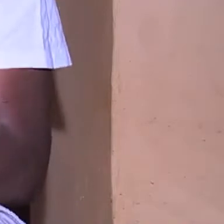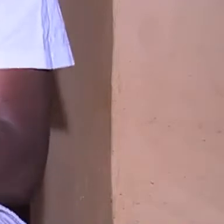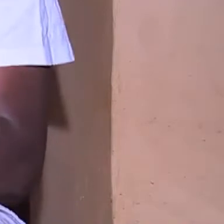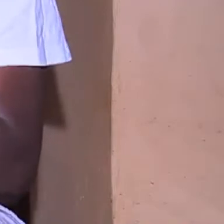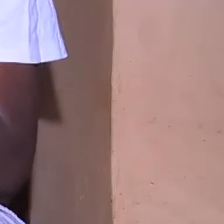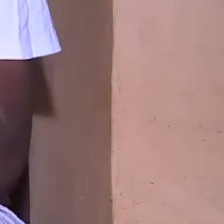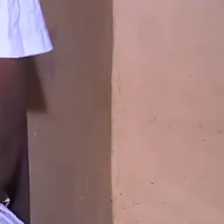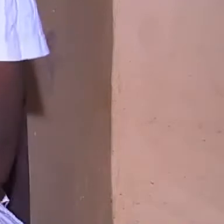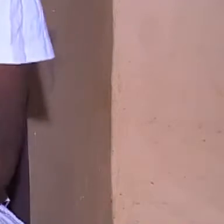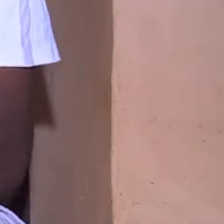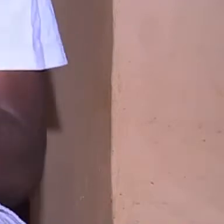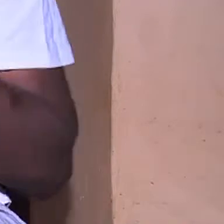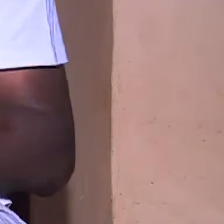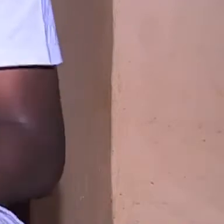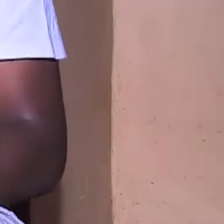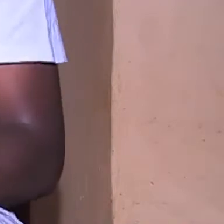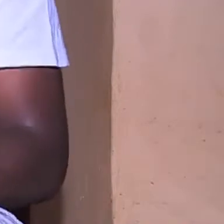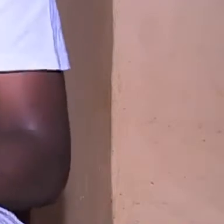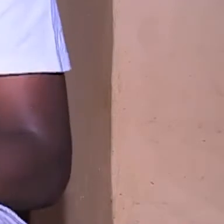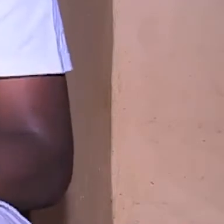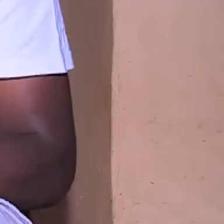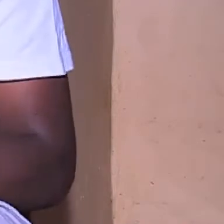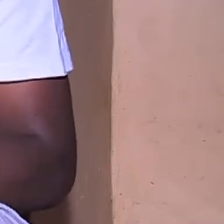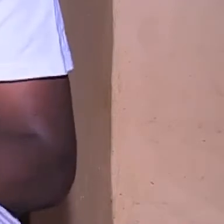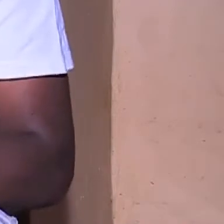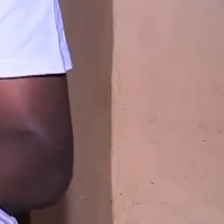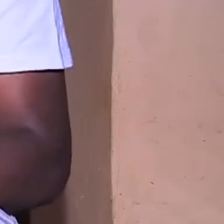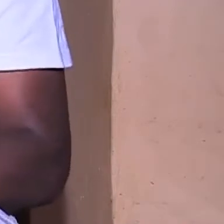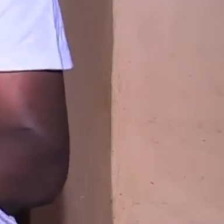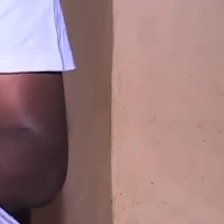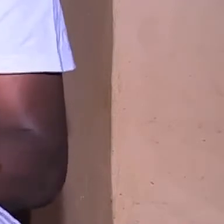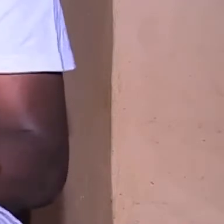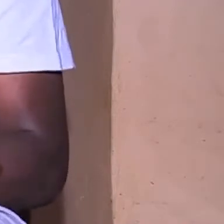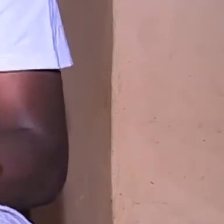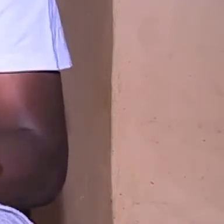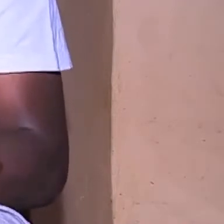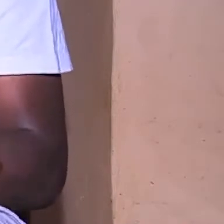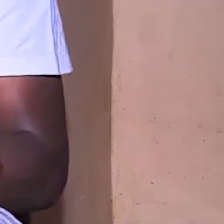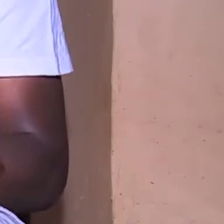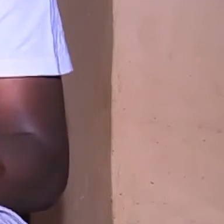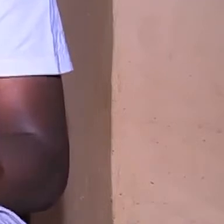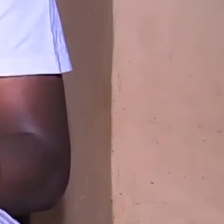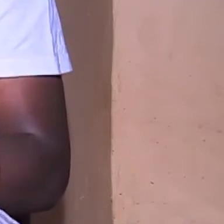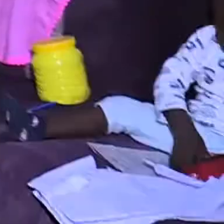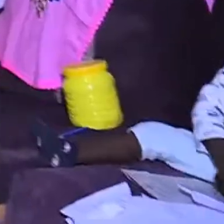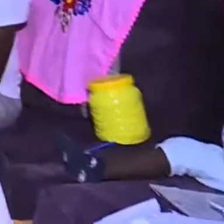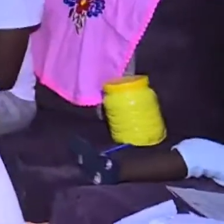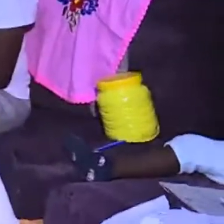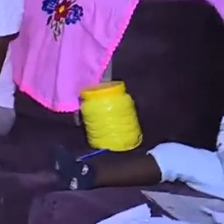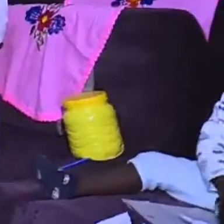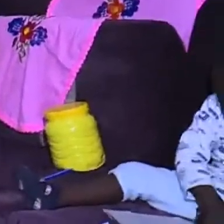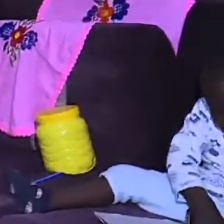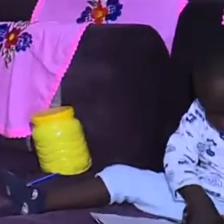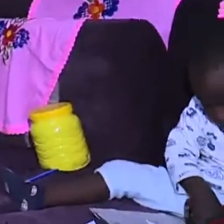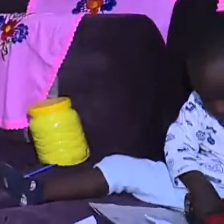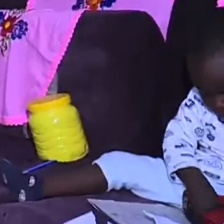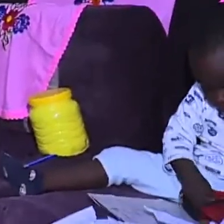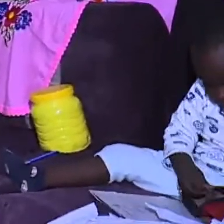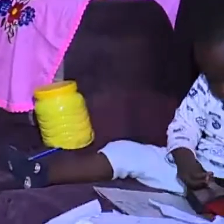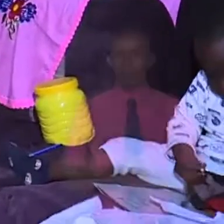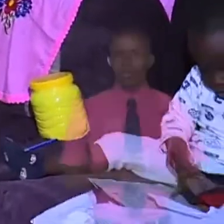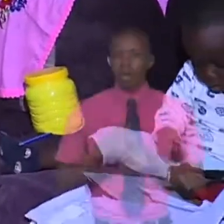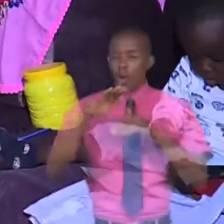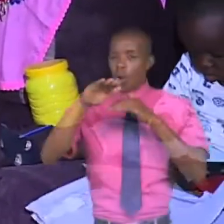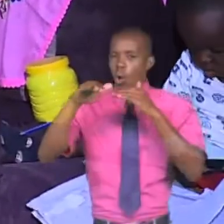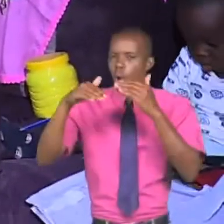That's when she got to realize, oh, my father and my mother are both deaf. Despite all